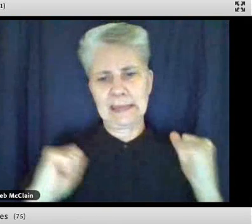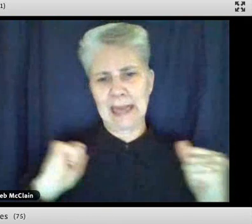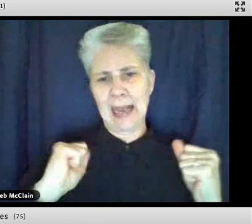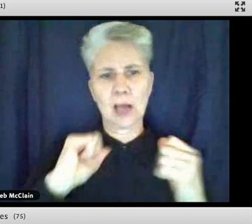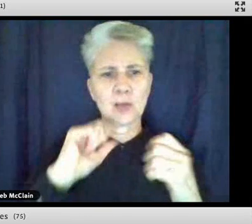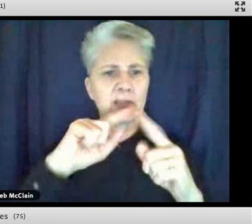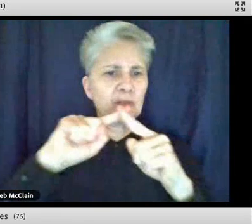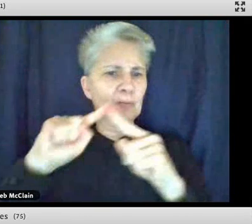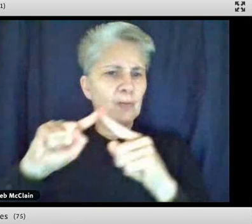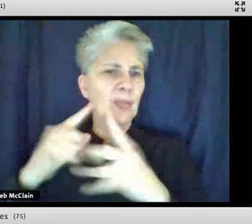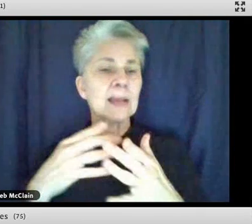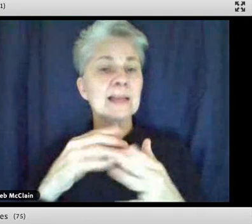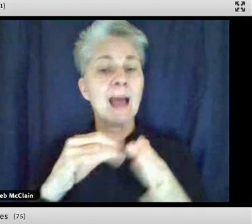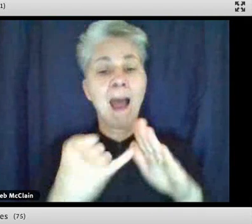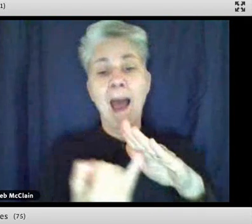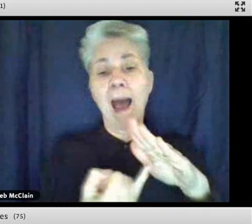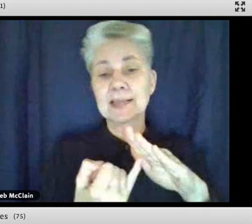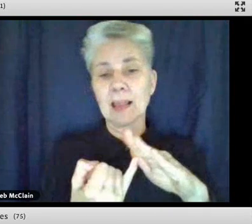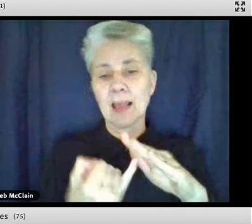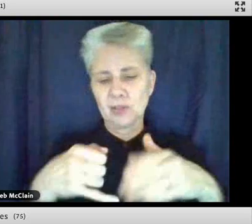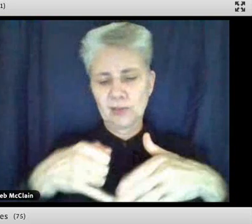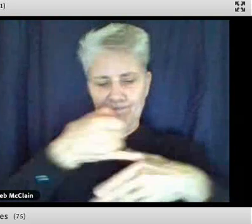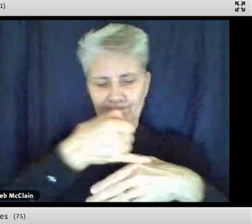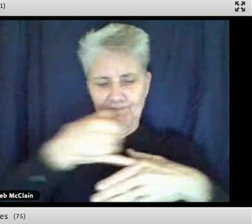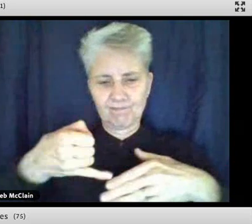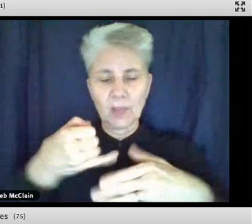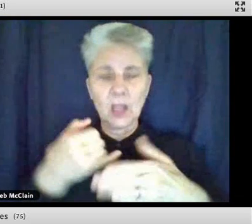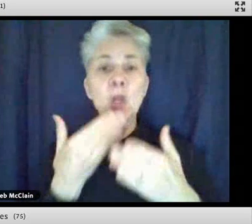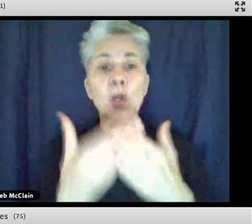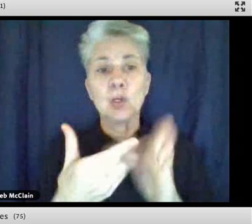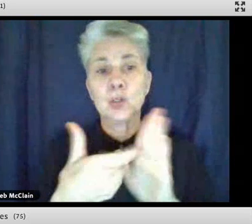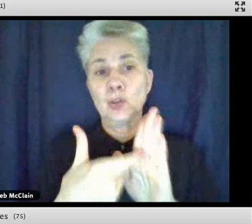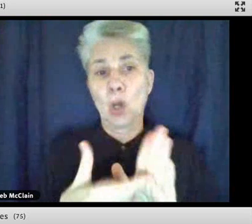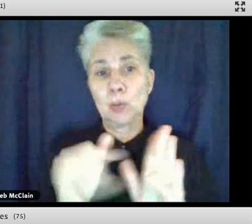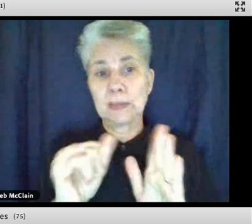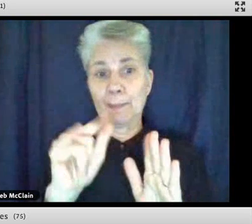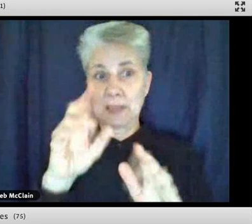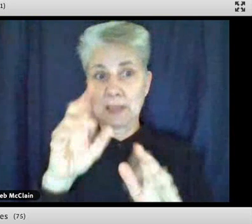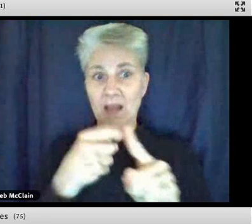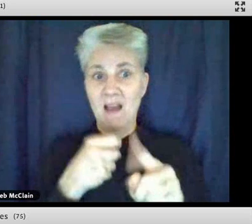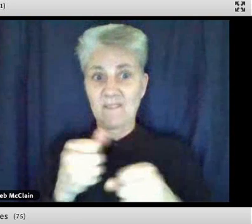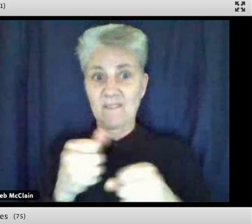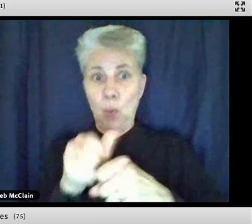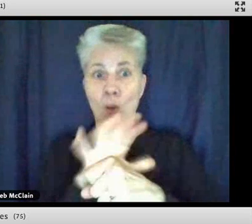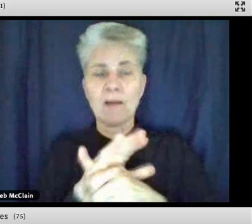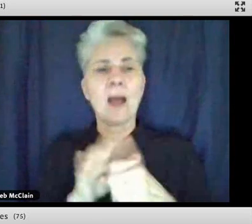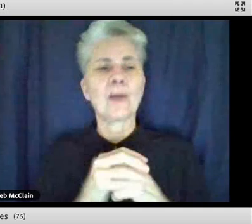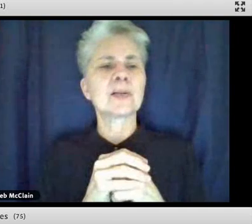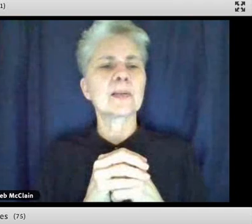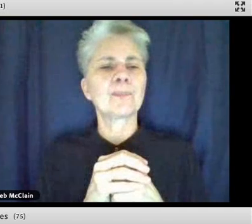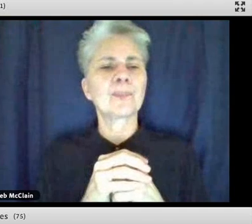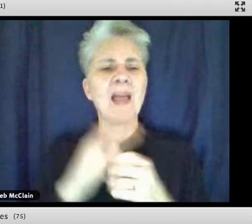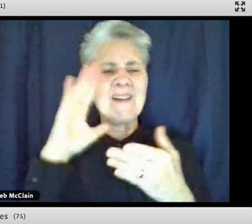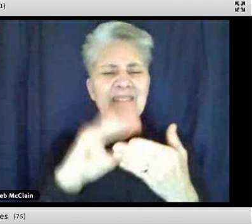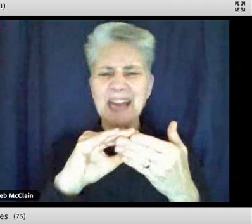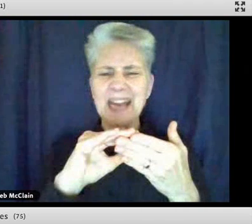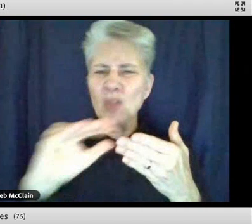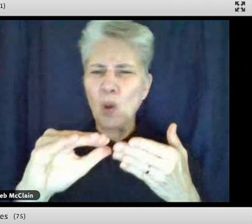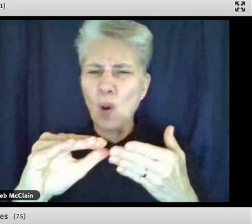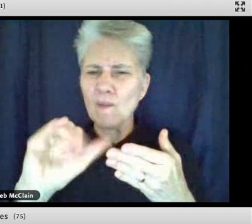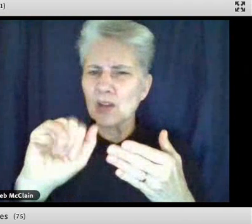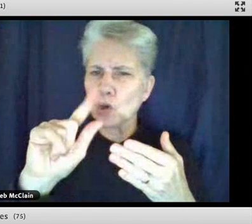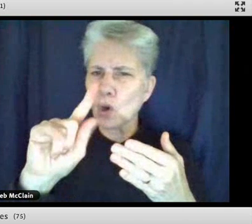thing. Isolation is when you're confirmed or you're showing symptoms. Flattening the curve